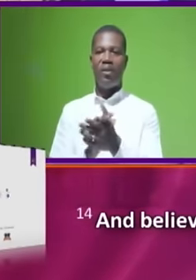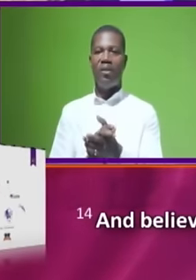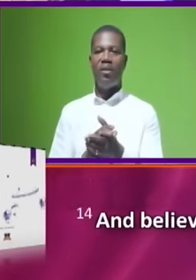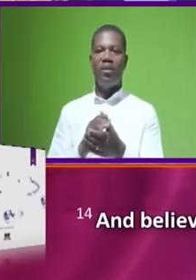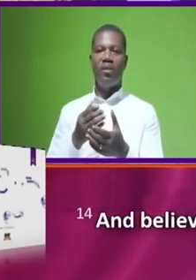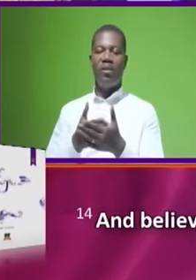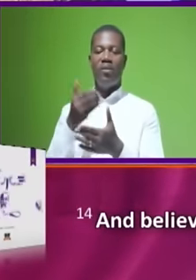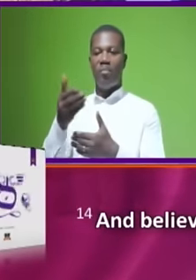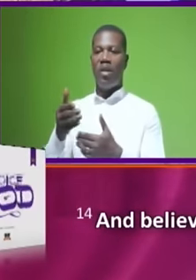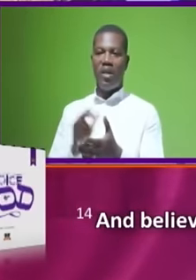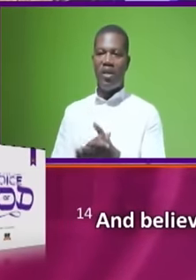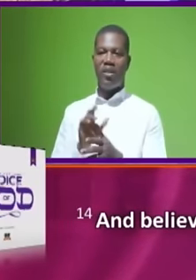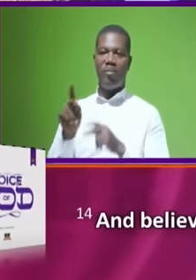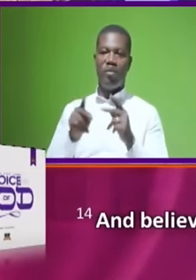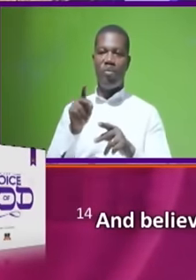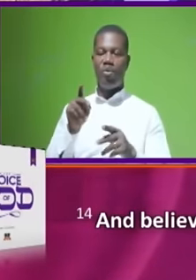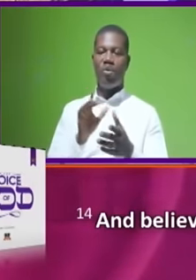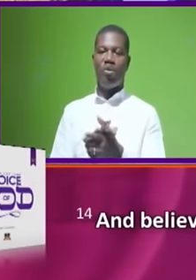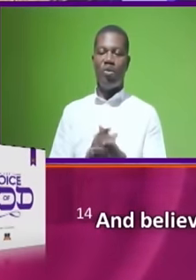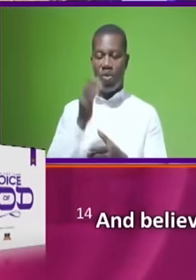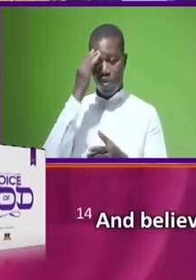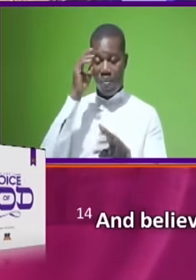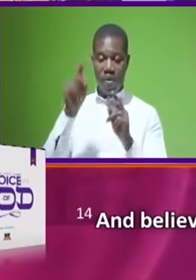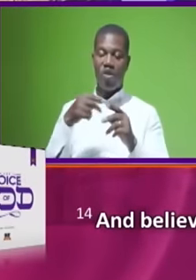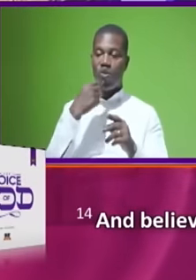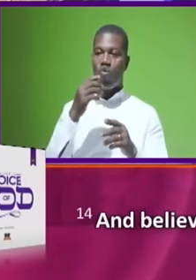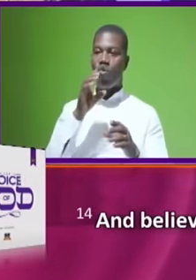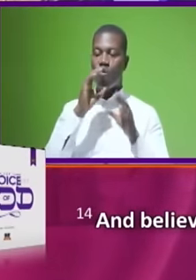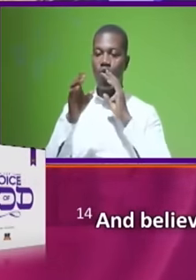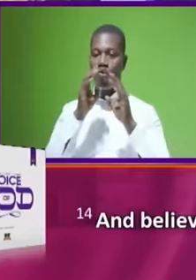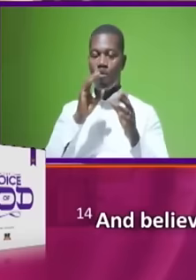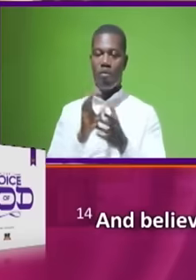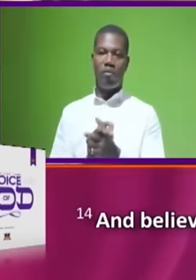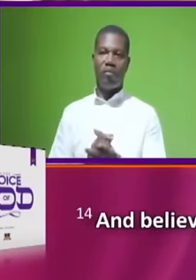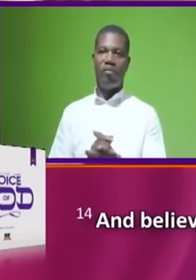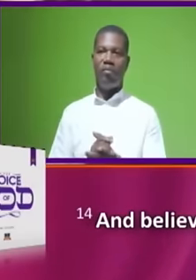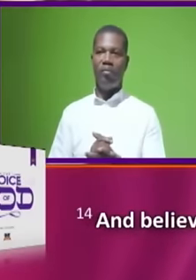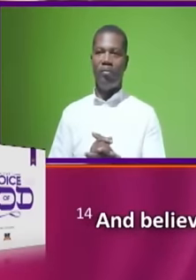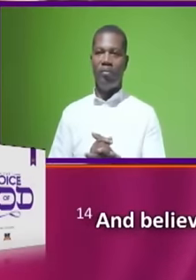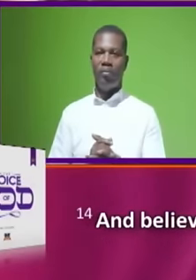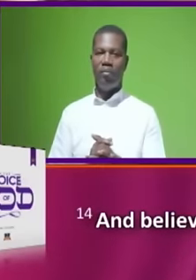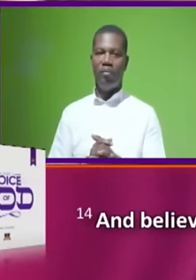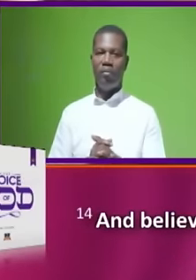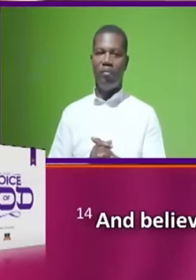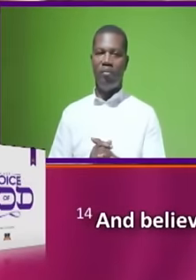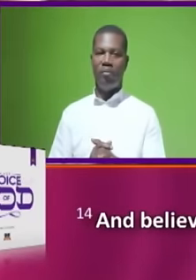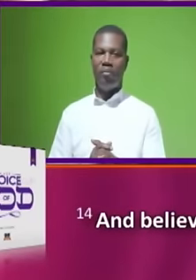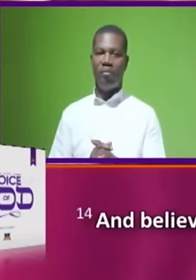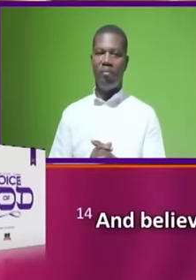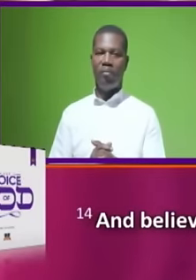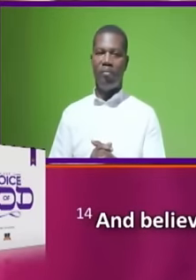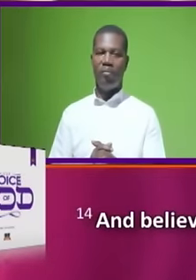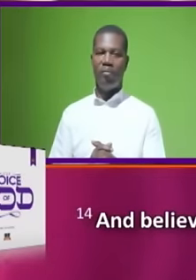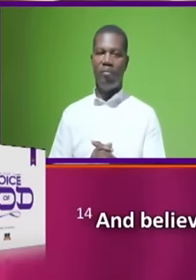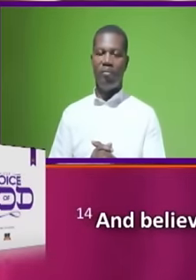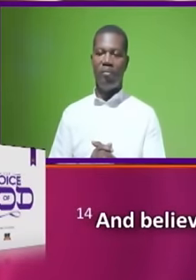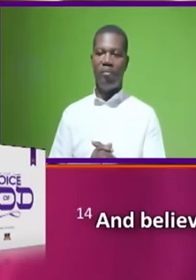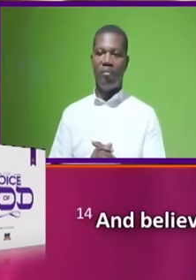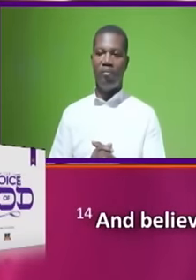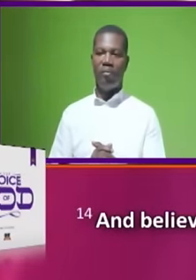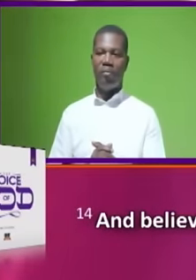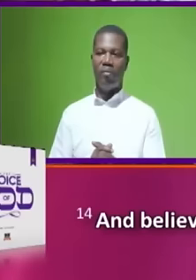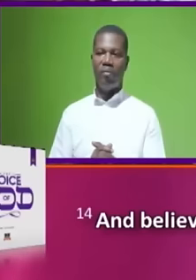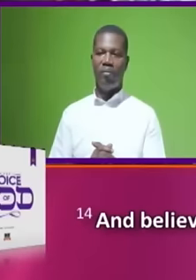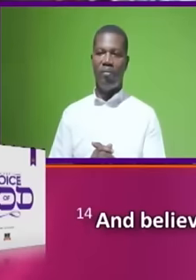unim di adene kasan. And a man of God stands somewhere and says that I share the money to buy the souls